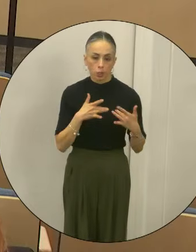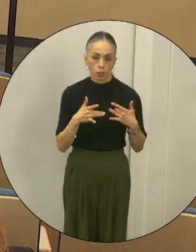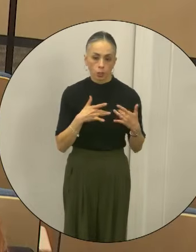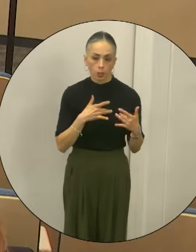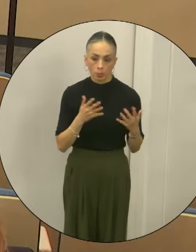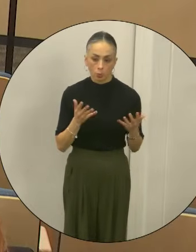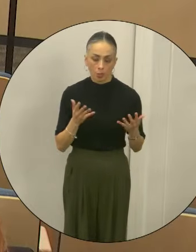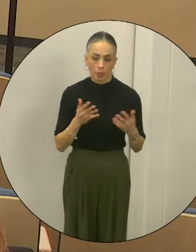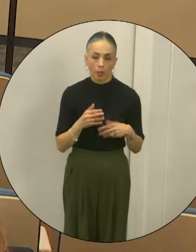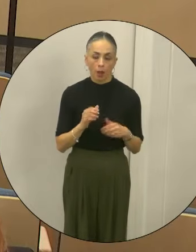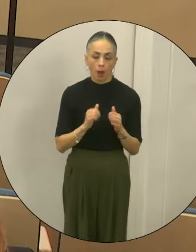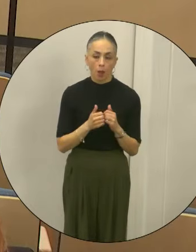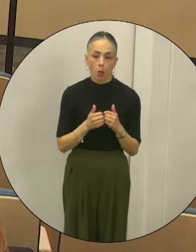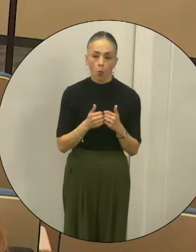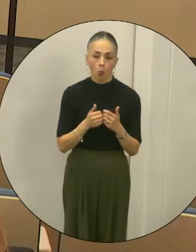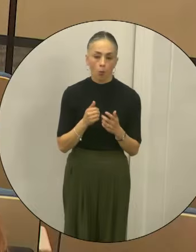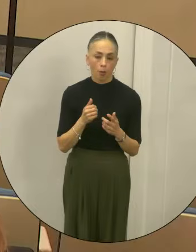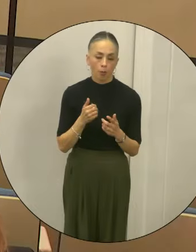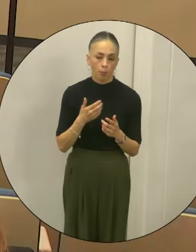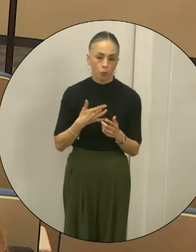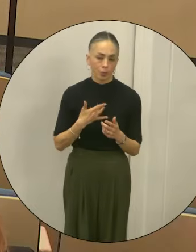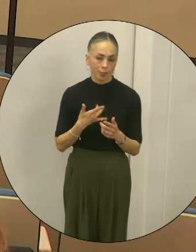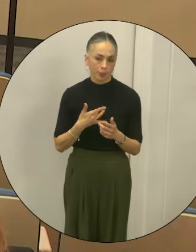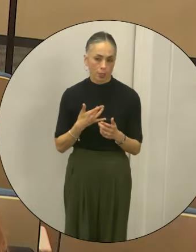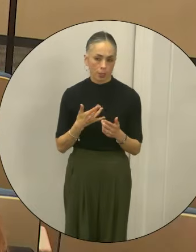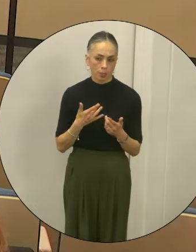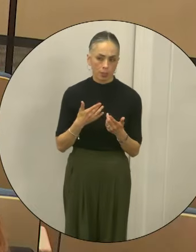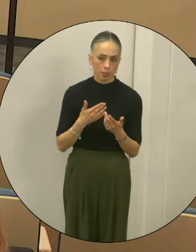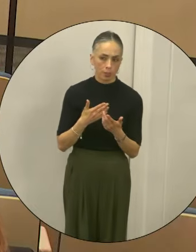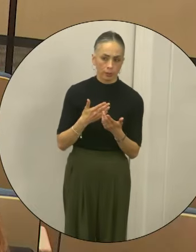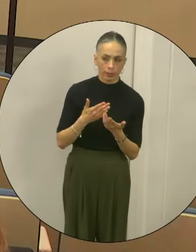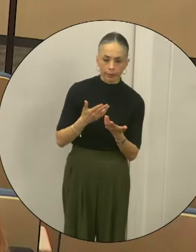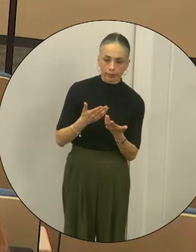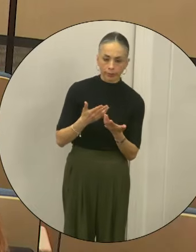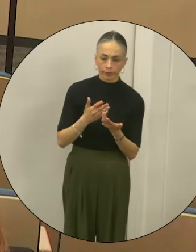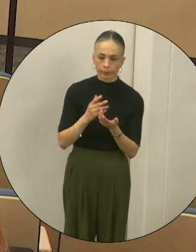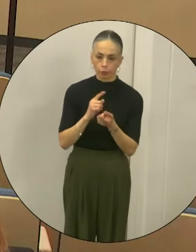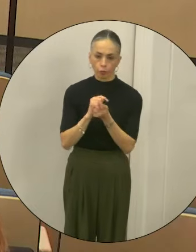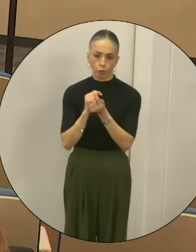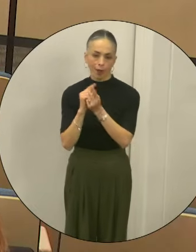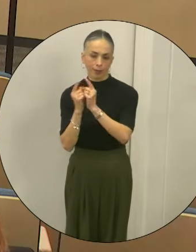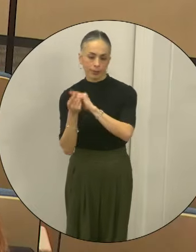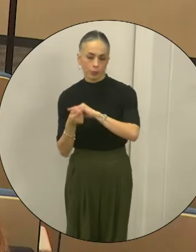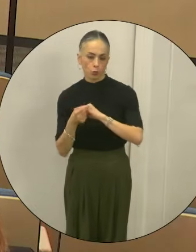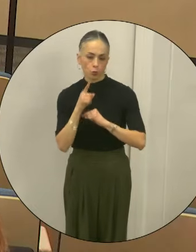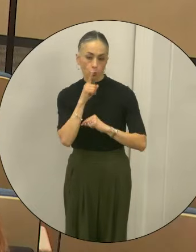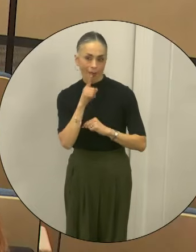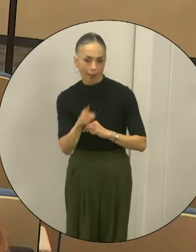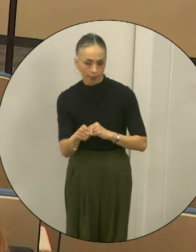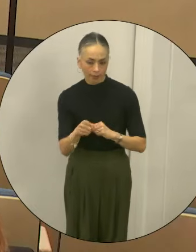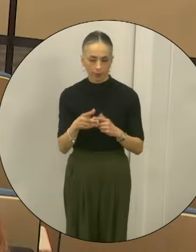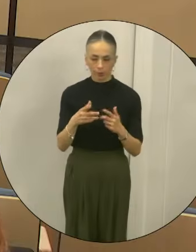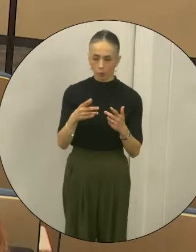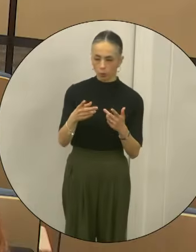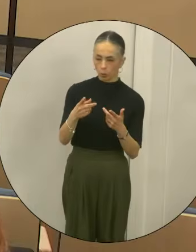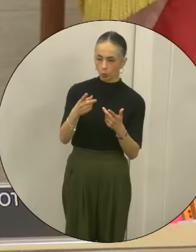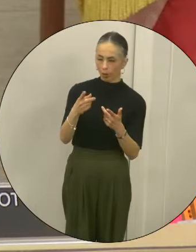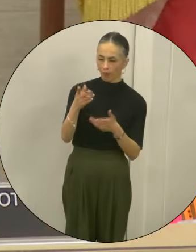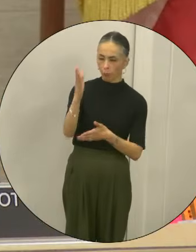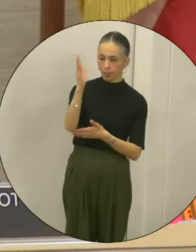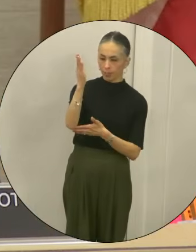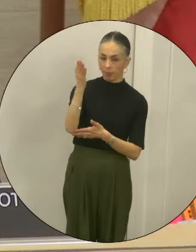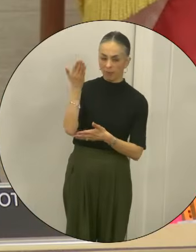with how perception translates into reality. Because you had presented to us before that there has